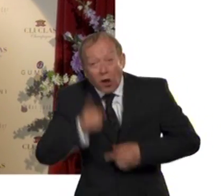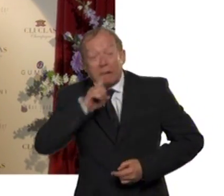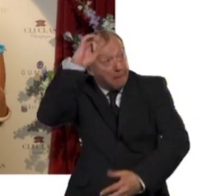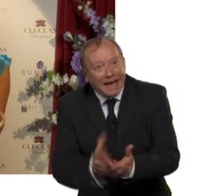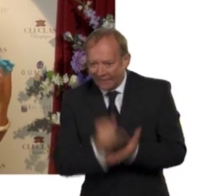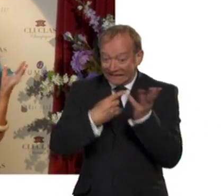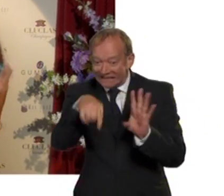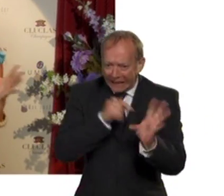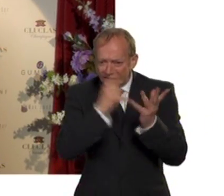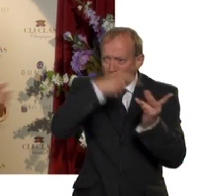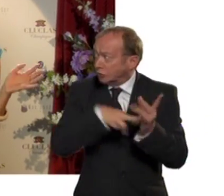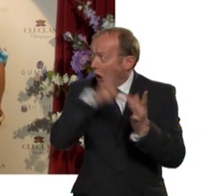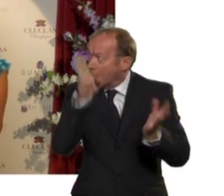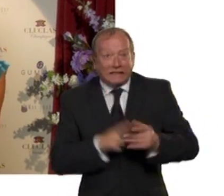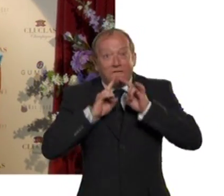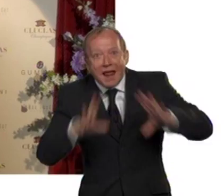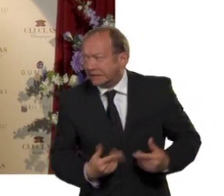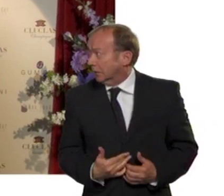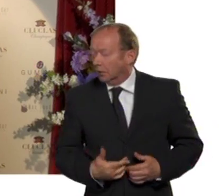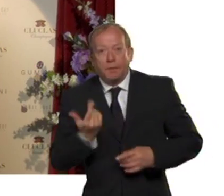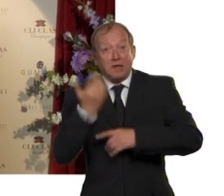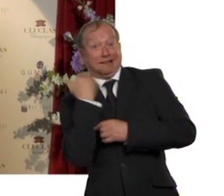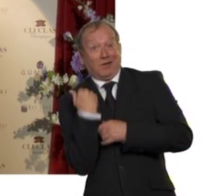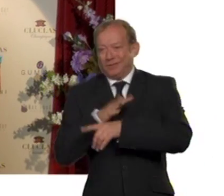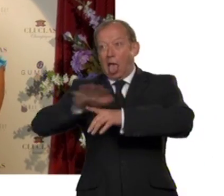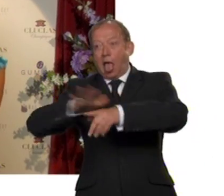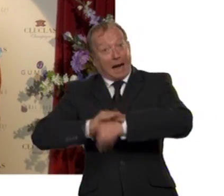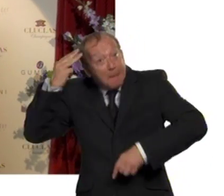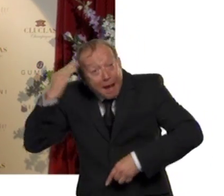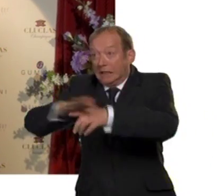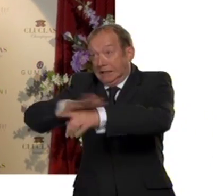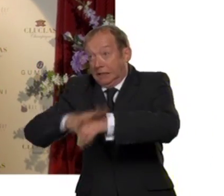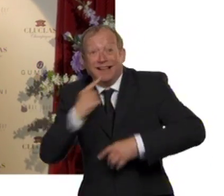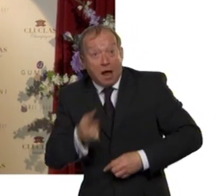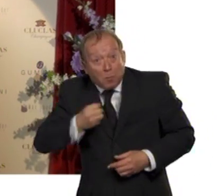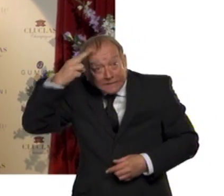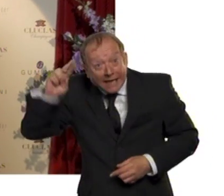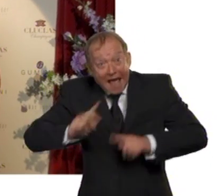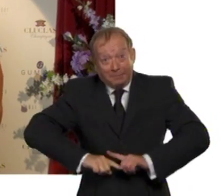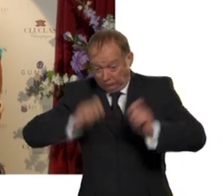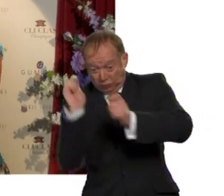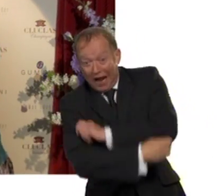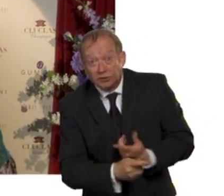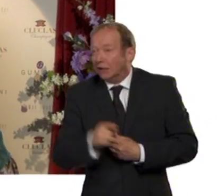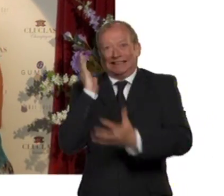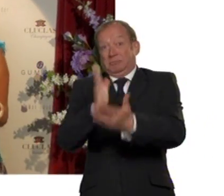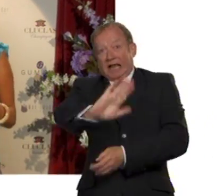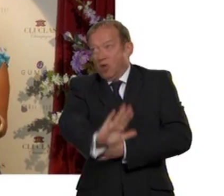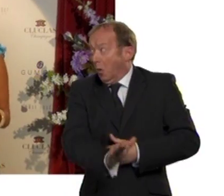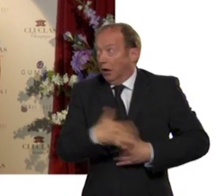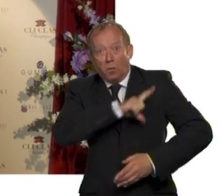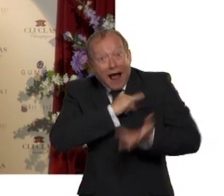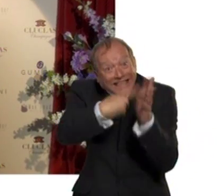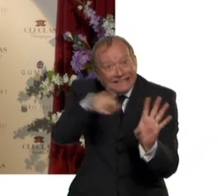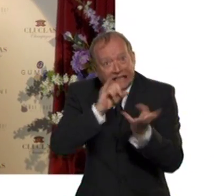believe it. Stacey Solomon's famous. And I was like, I met her up the other day, right? Yeah, saying that I was going to change my name and that, but I wouldn't really, because